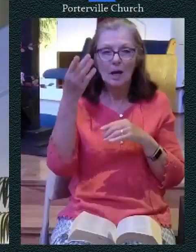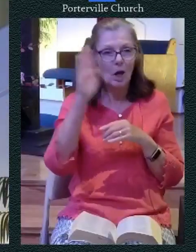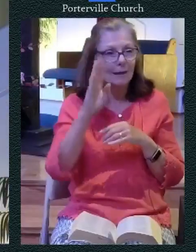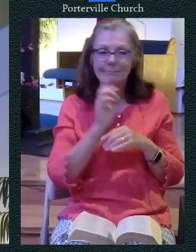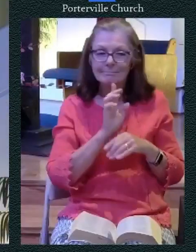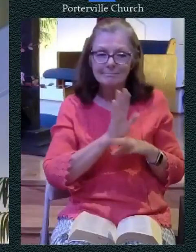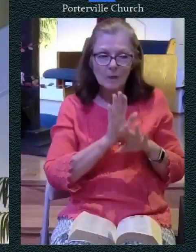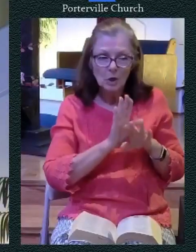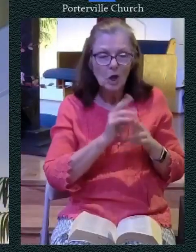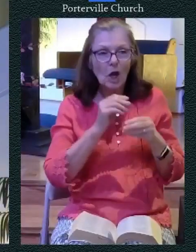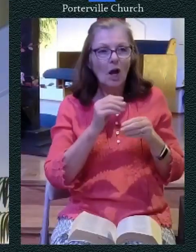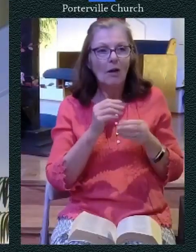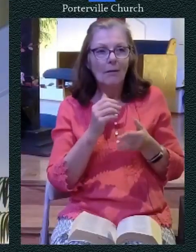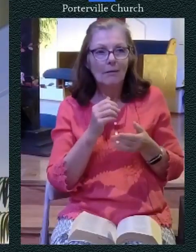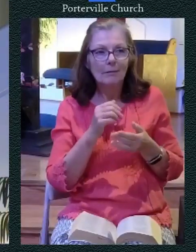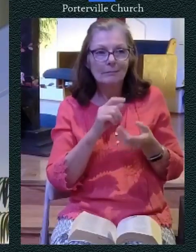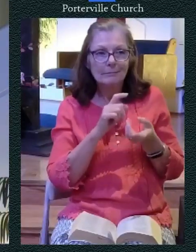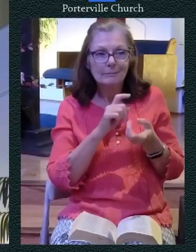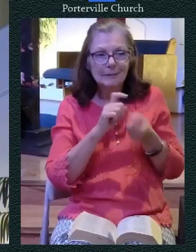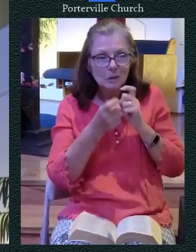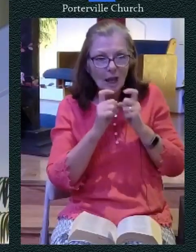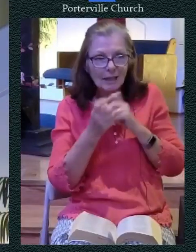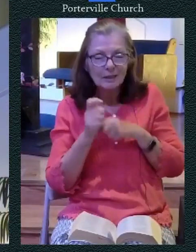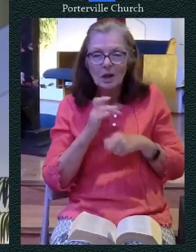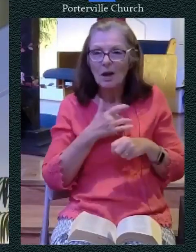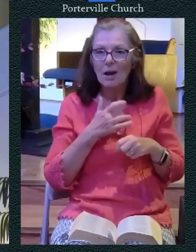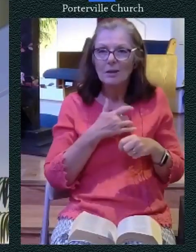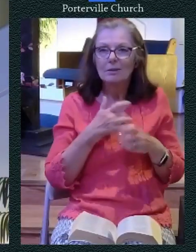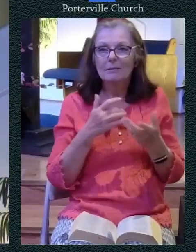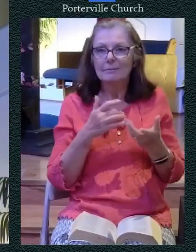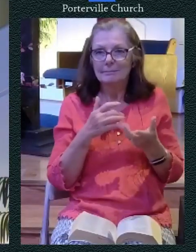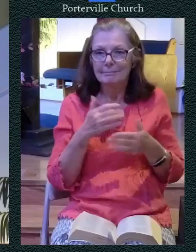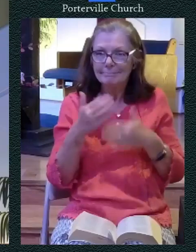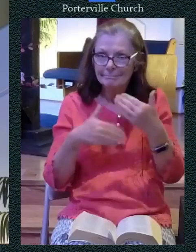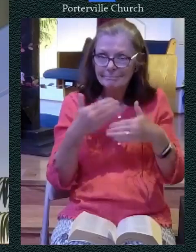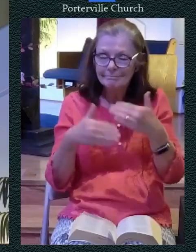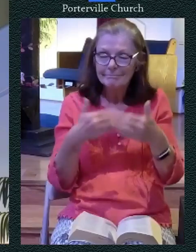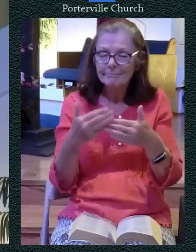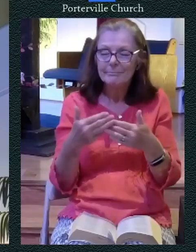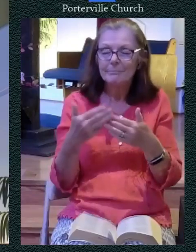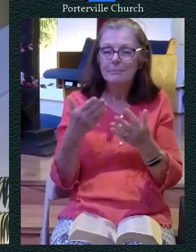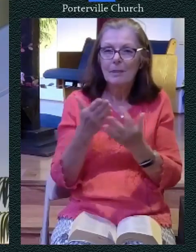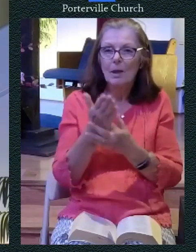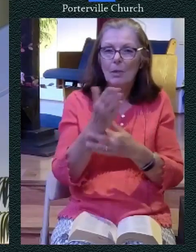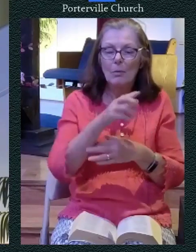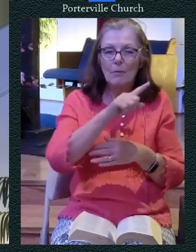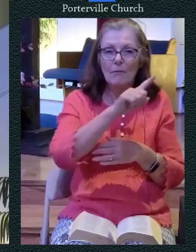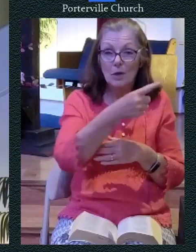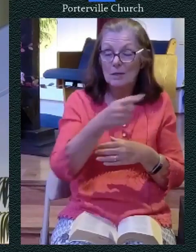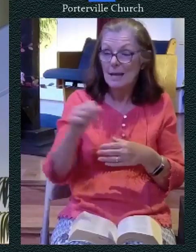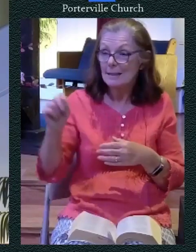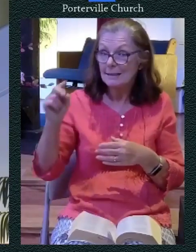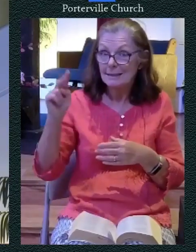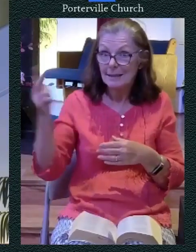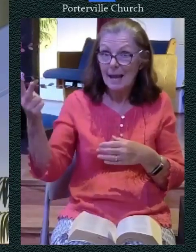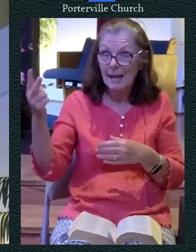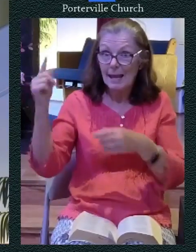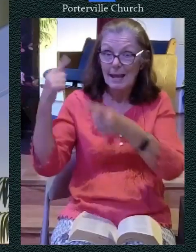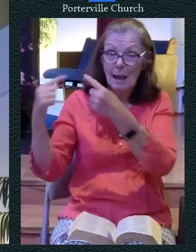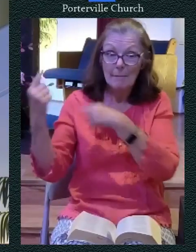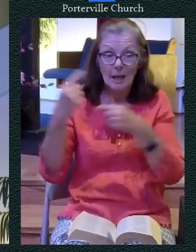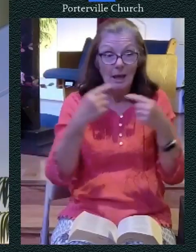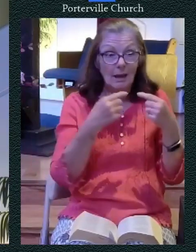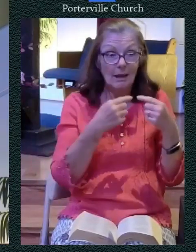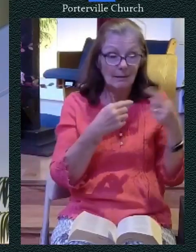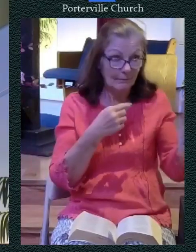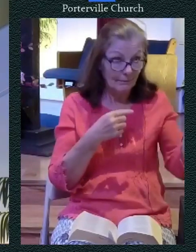be the experience of God's people all down between the first and second comings. We're especially keen to